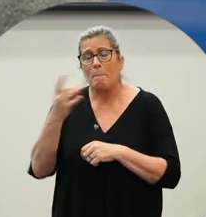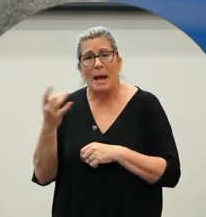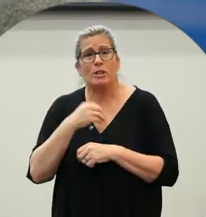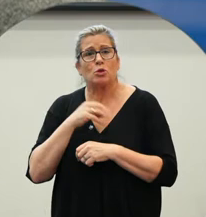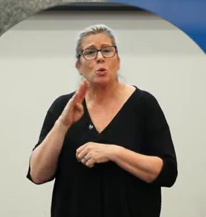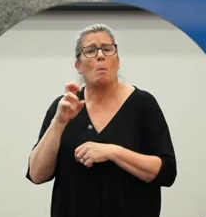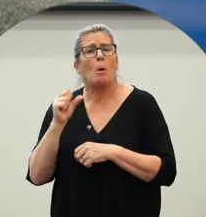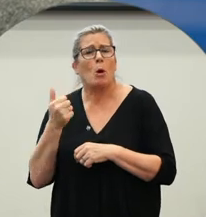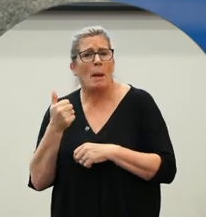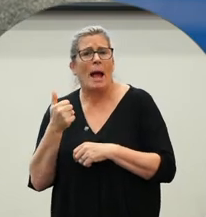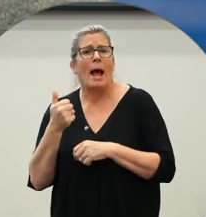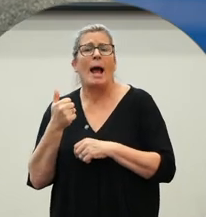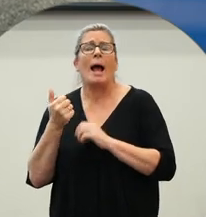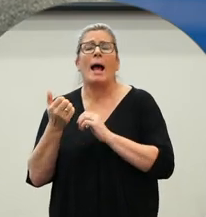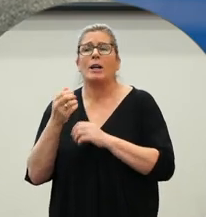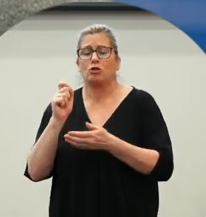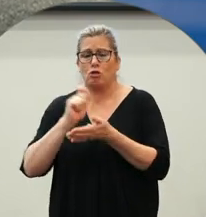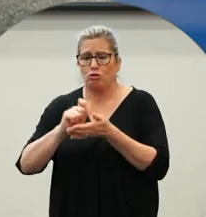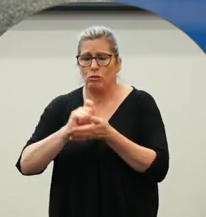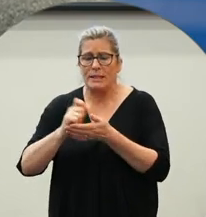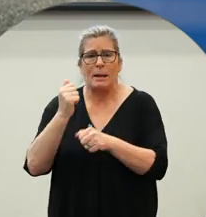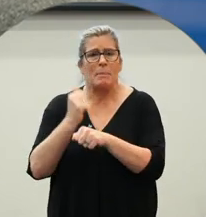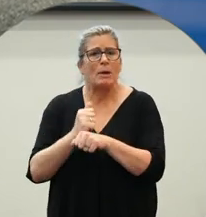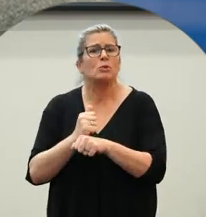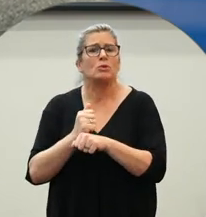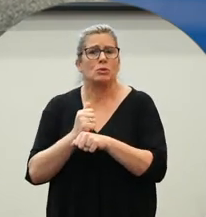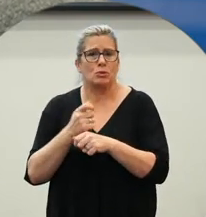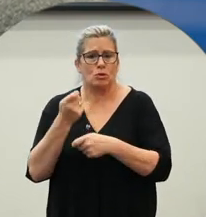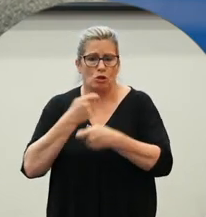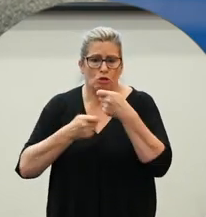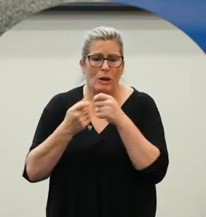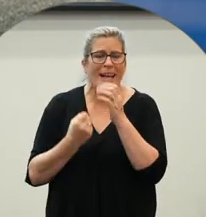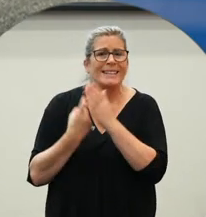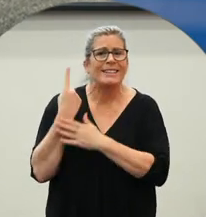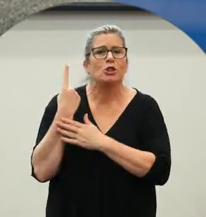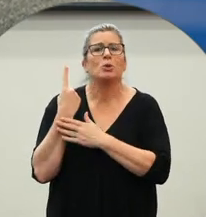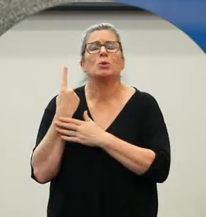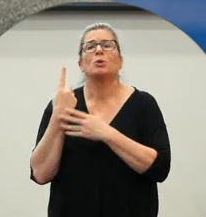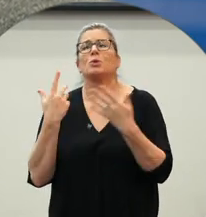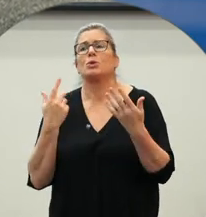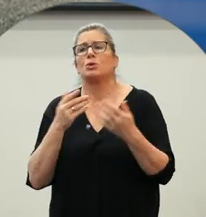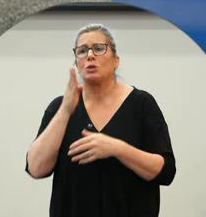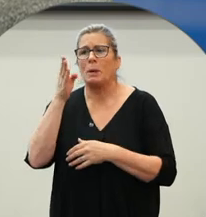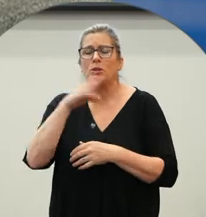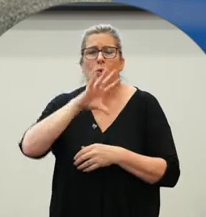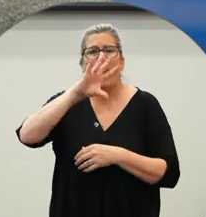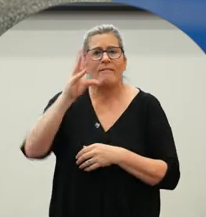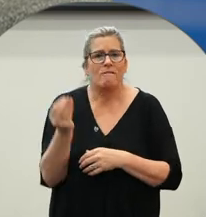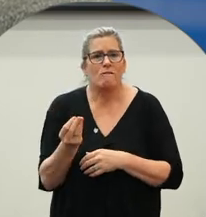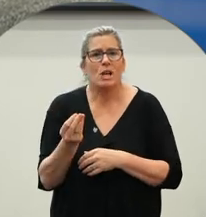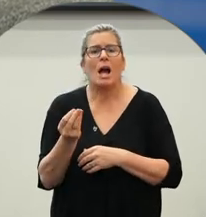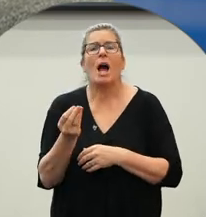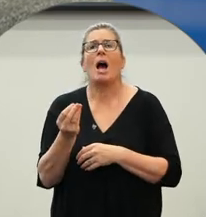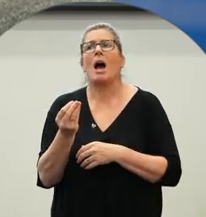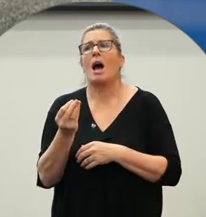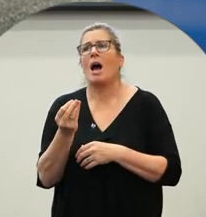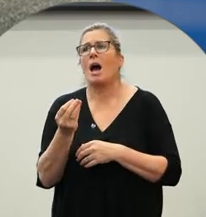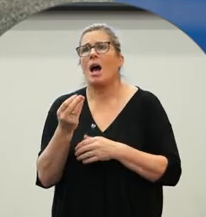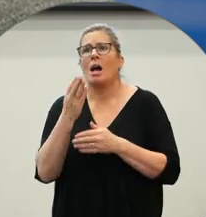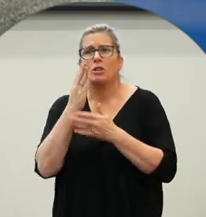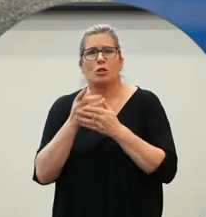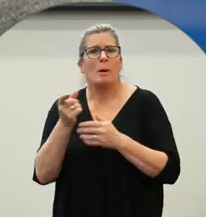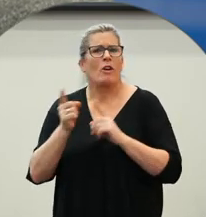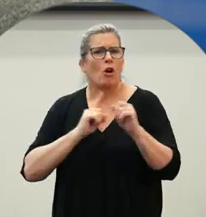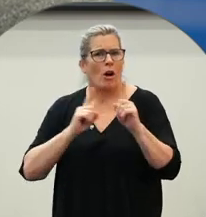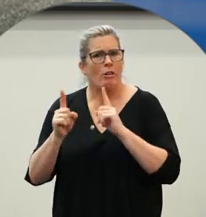Burma to write about trade issues. She went to Africa. I had some of her